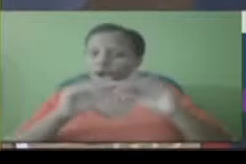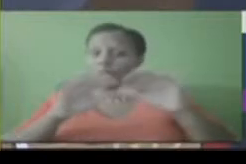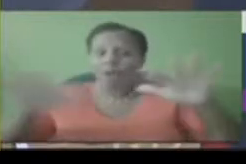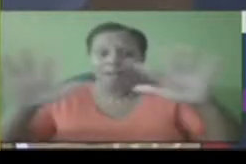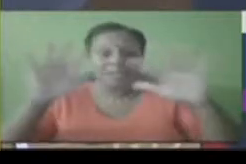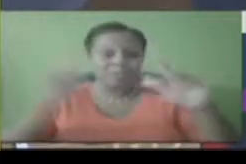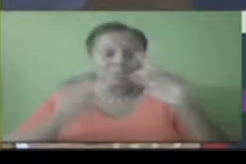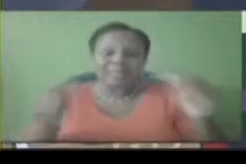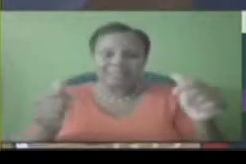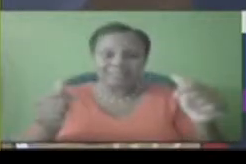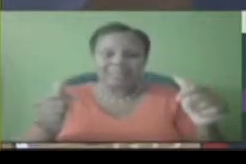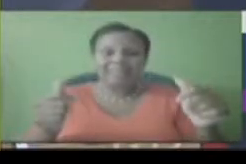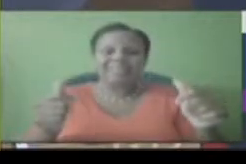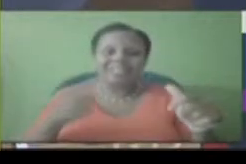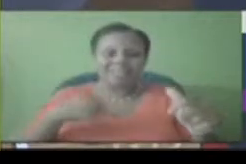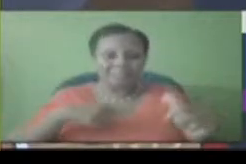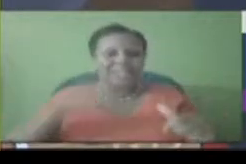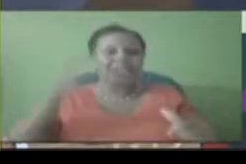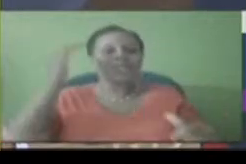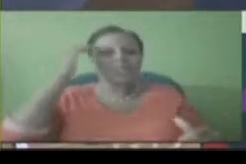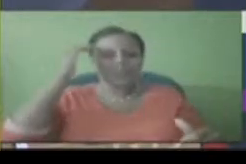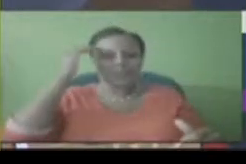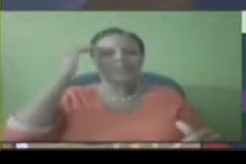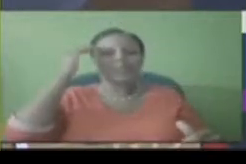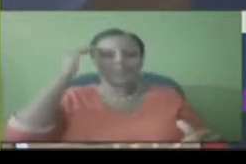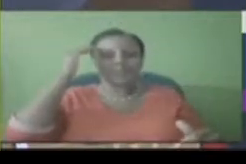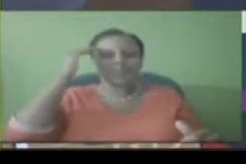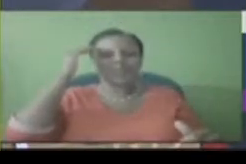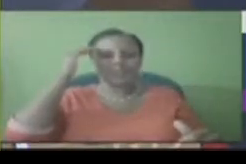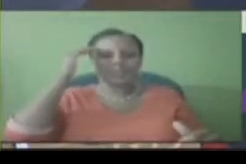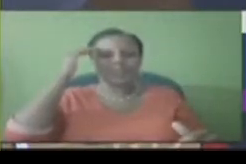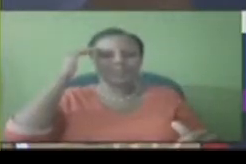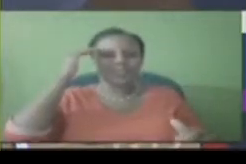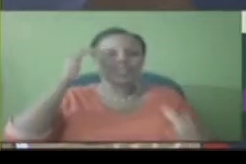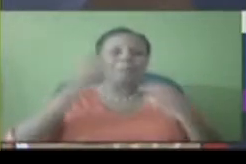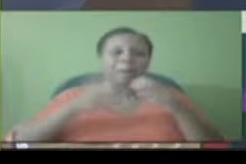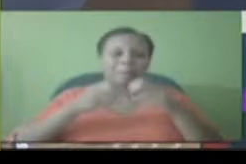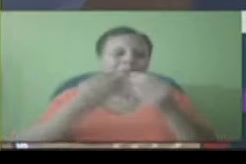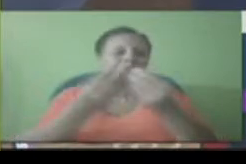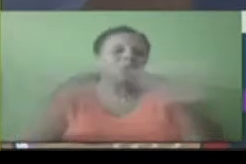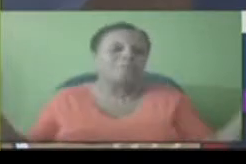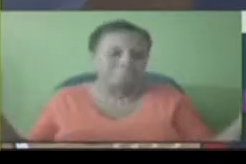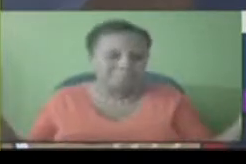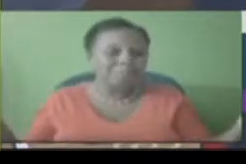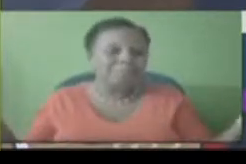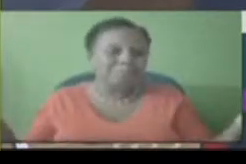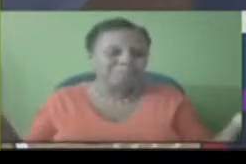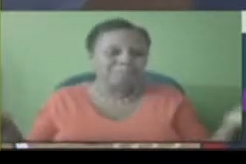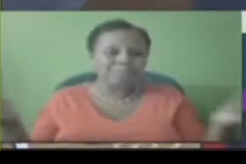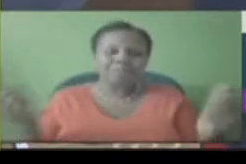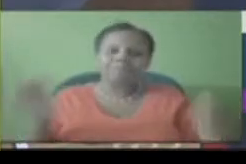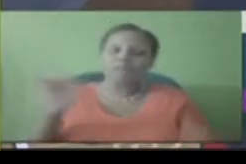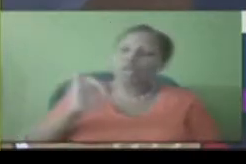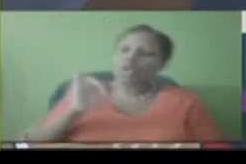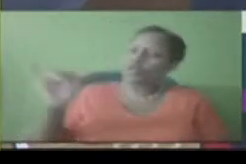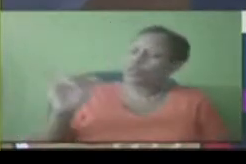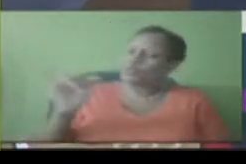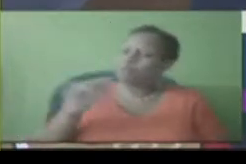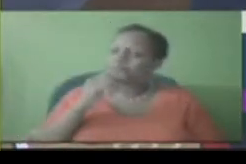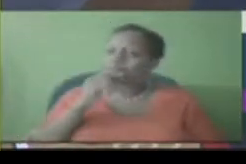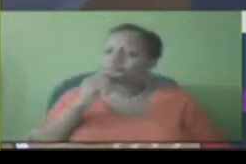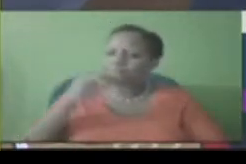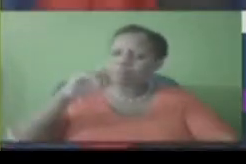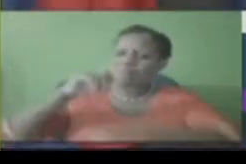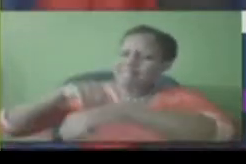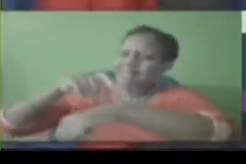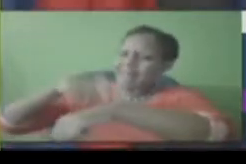on, in terms of the curfew, as you're opening up other sectors, will there be further adjustments in terms of the hours on the curfew? Yes, sir.